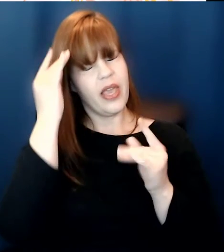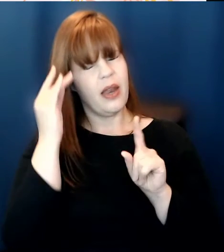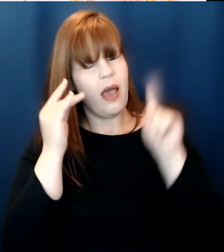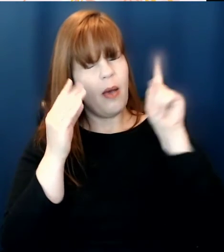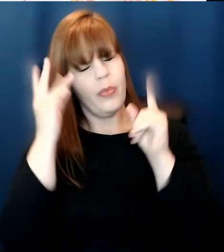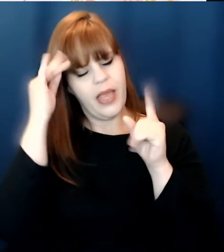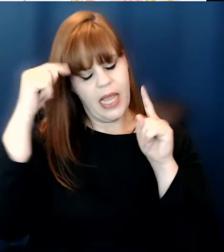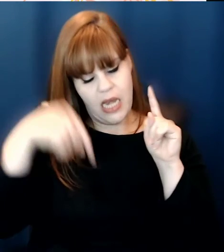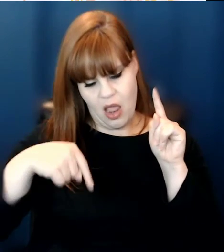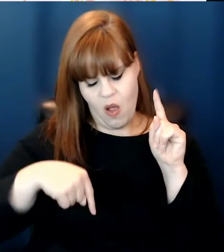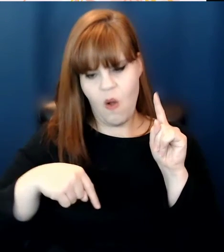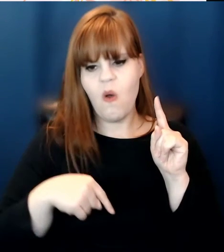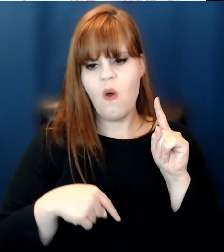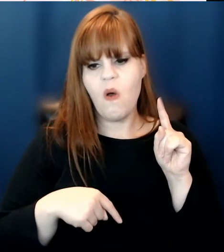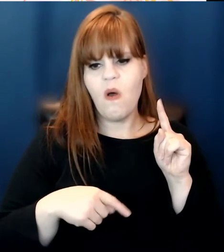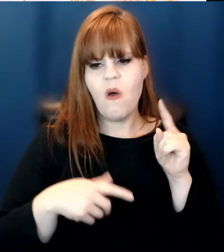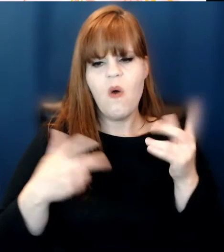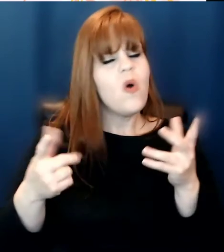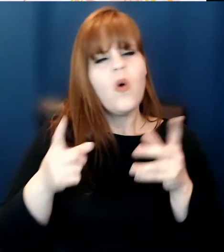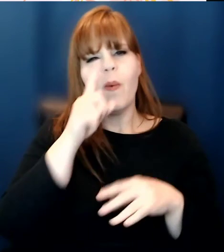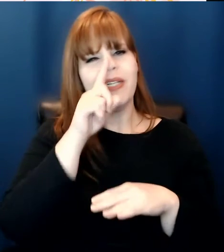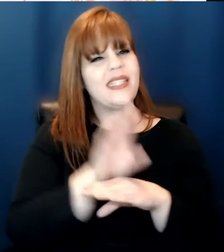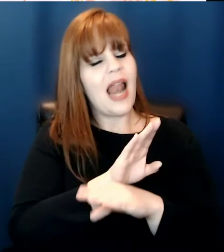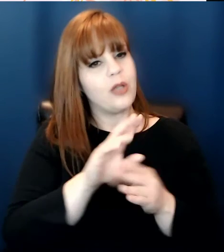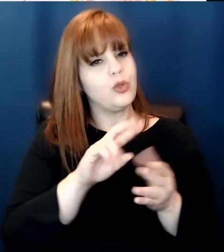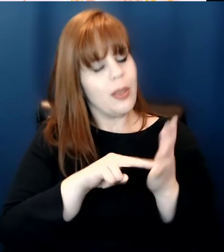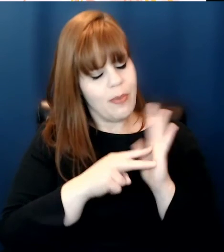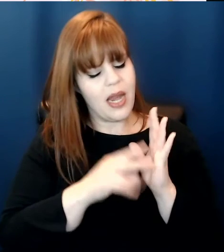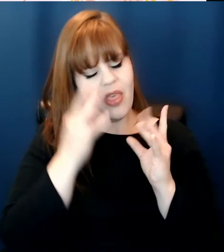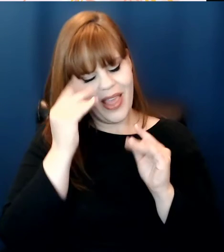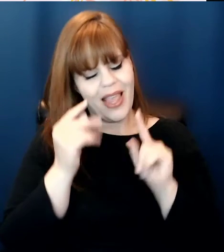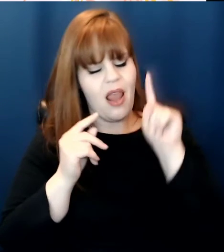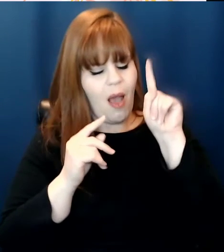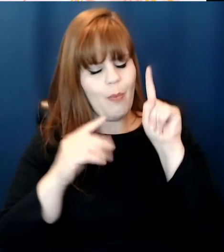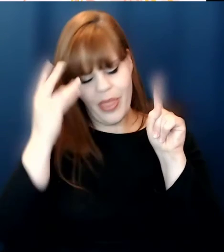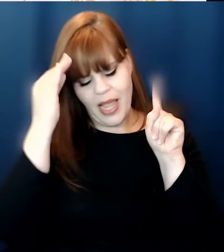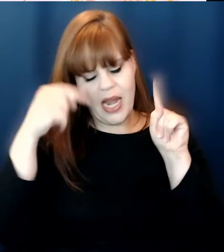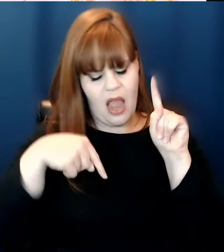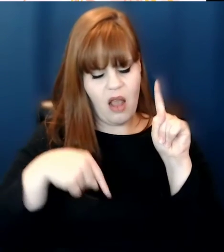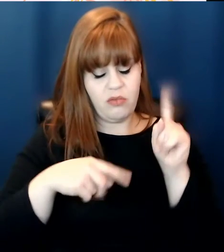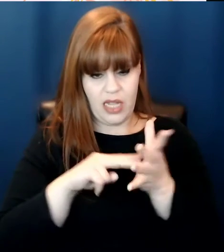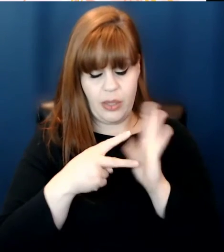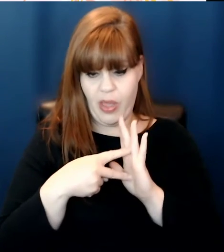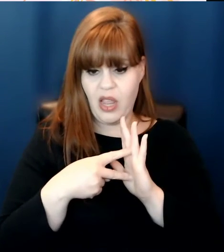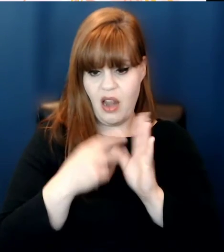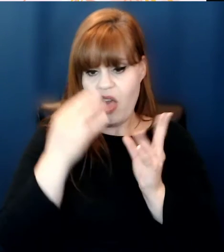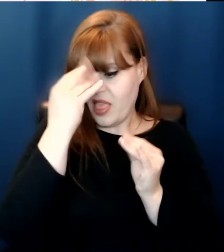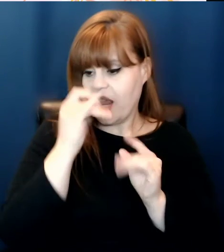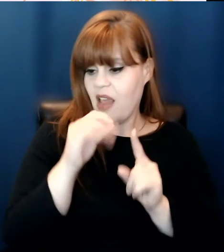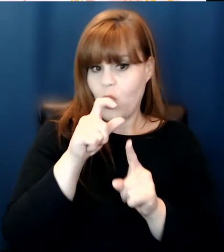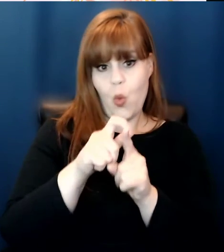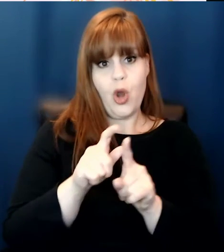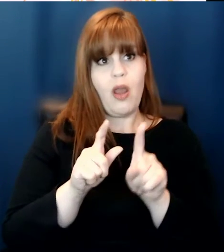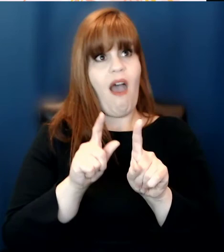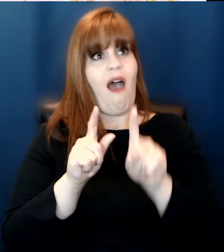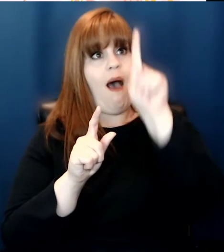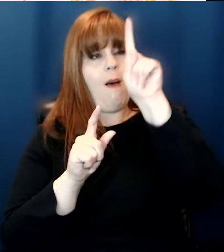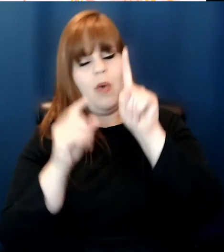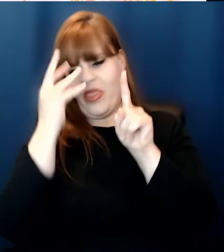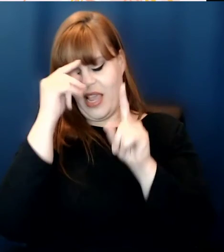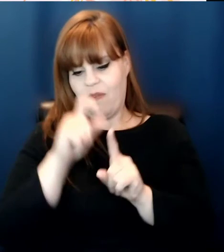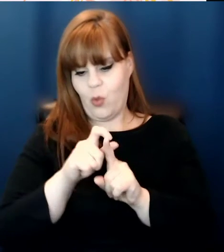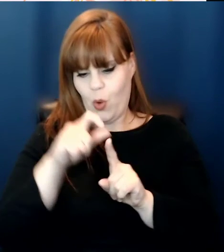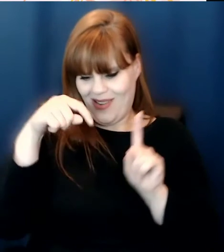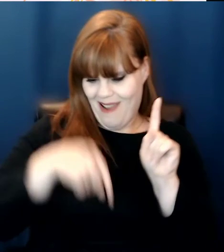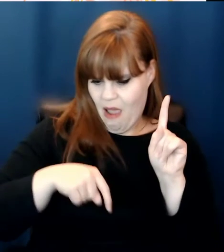down, what does that really mean? What does thinking up and down really mean? Does it mean thinking of the word up and thinking